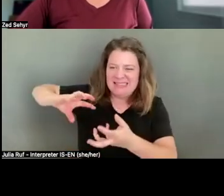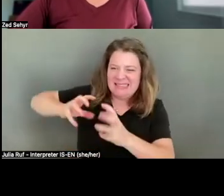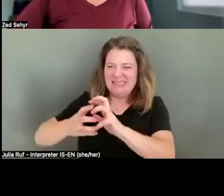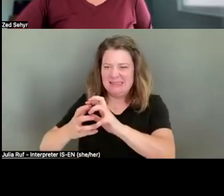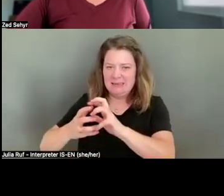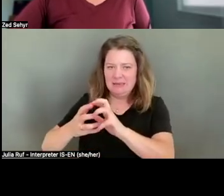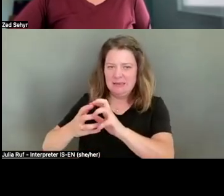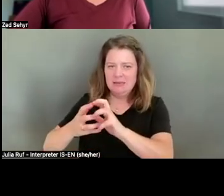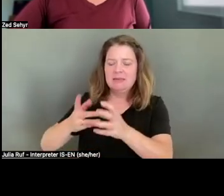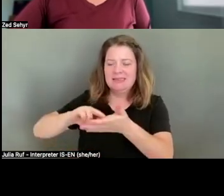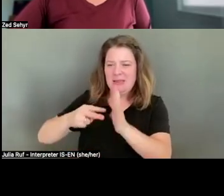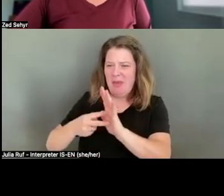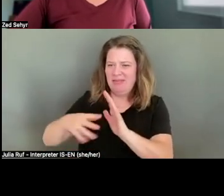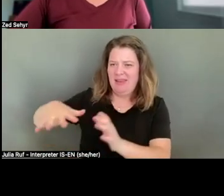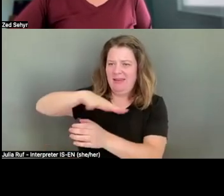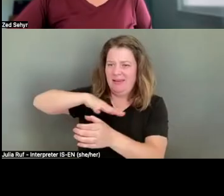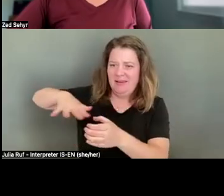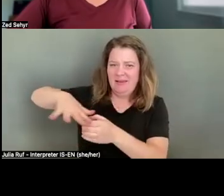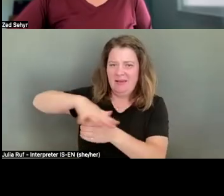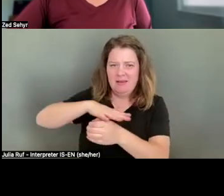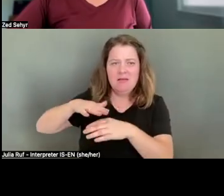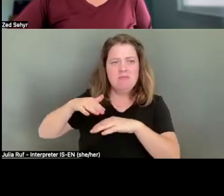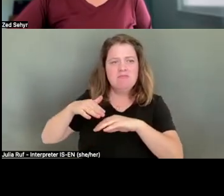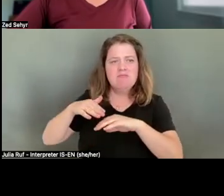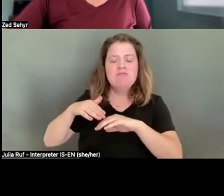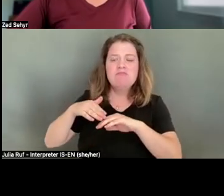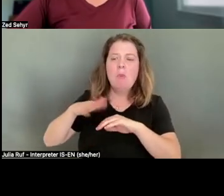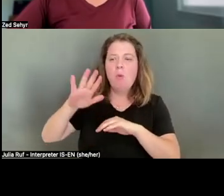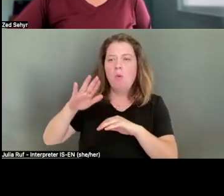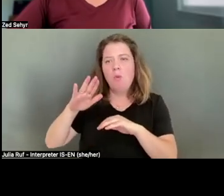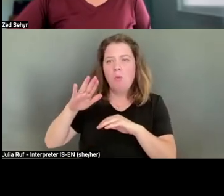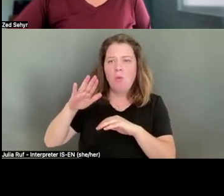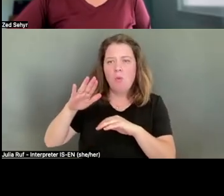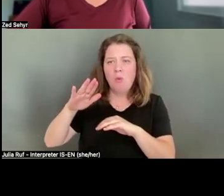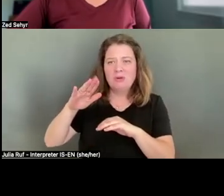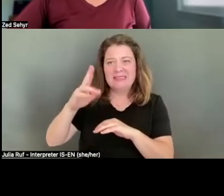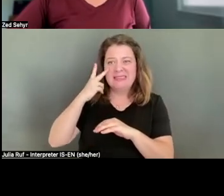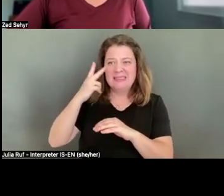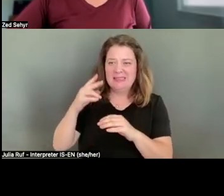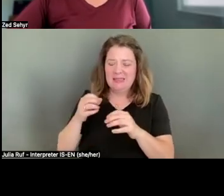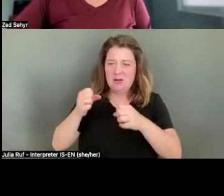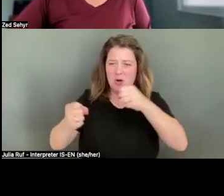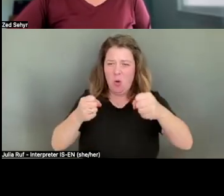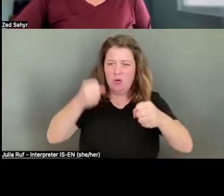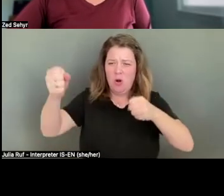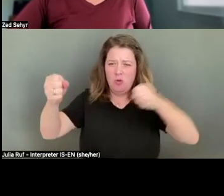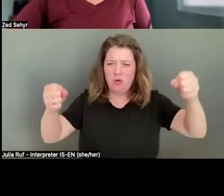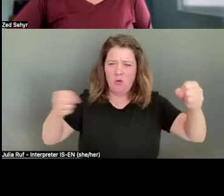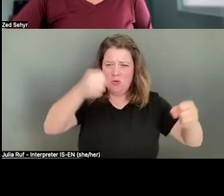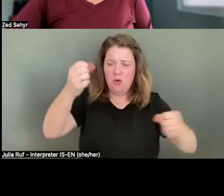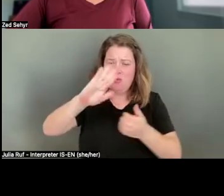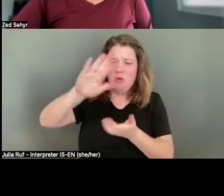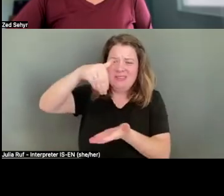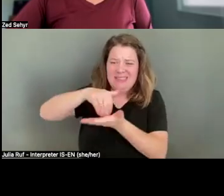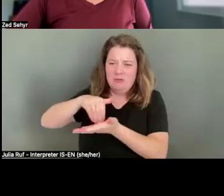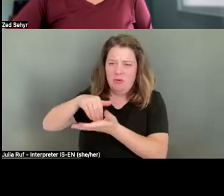neighborhoods or occupying more central spaces in the positions in the networks.